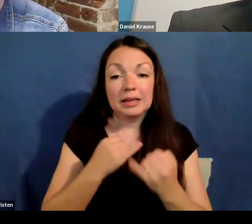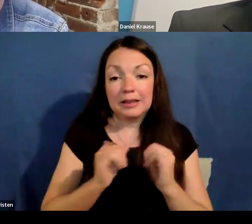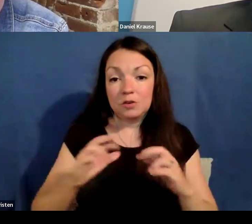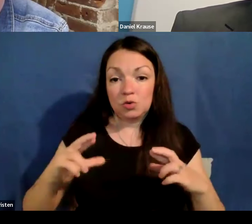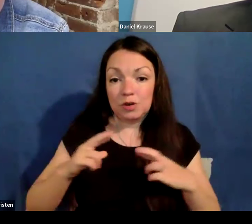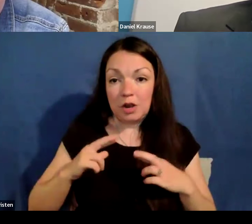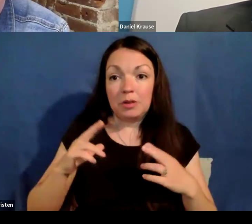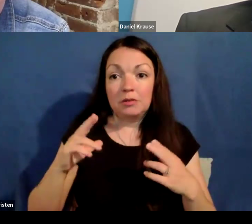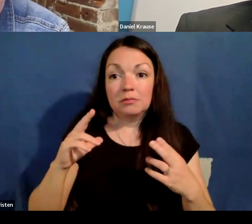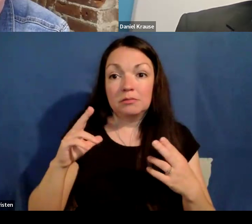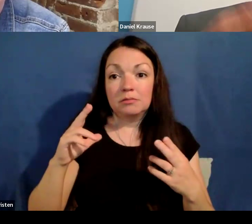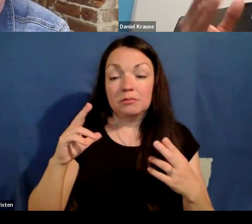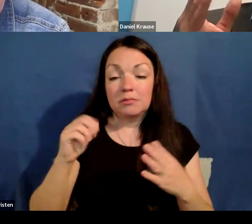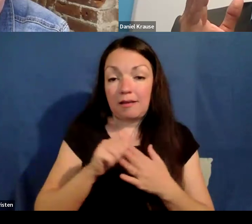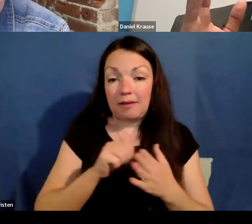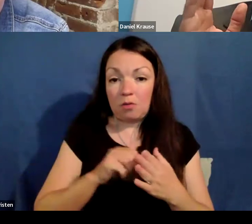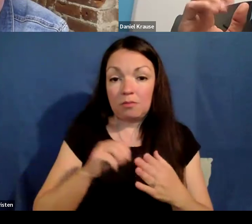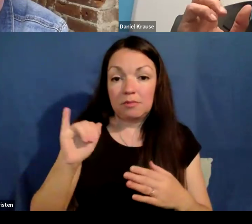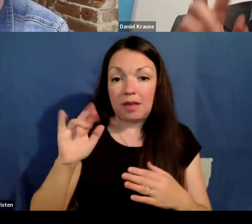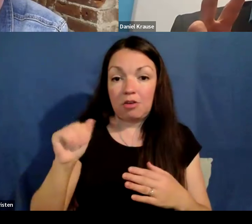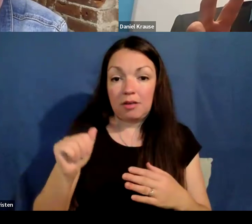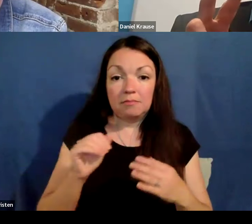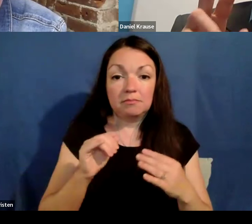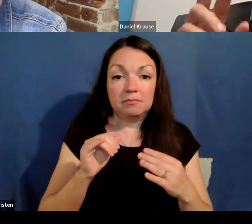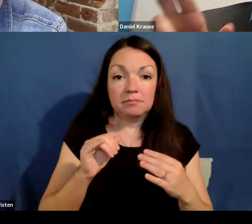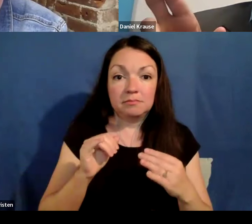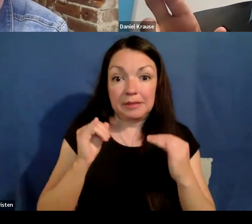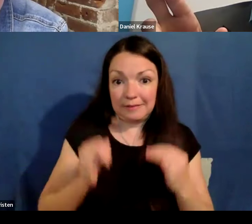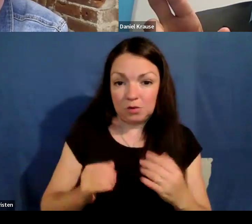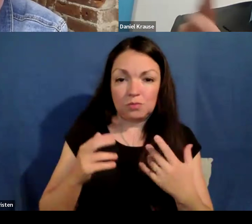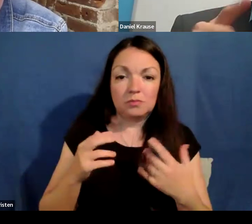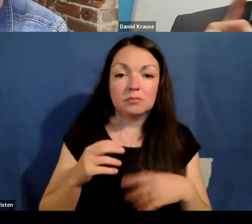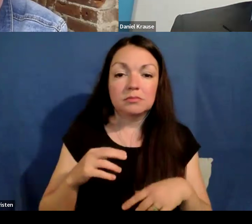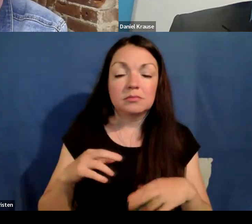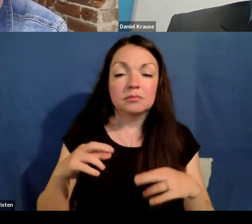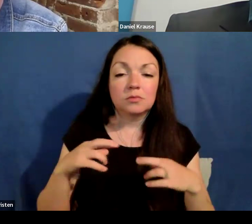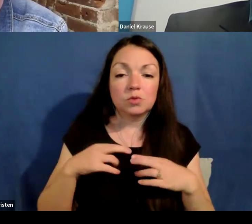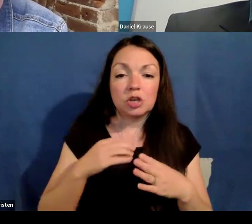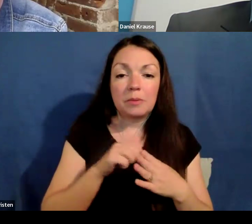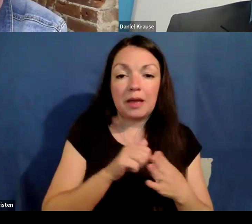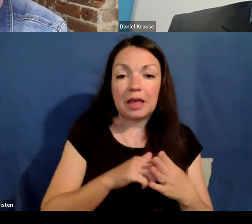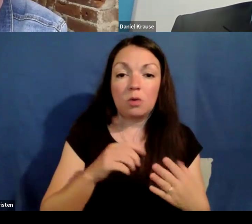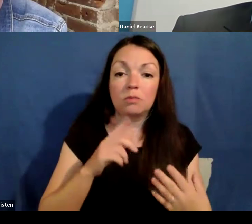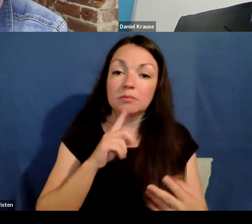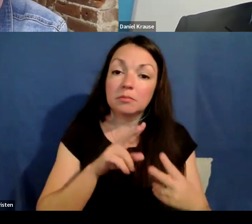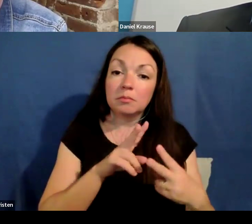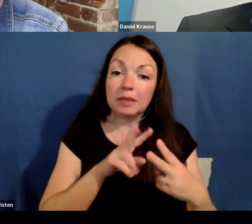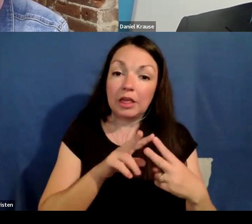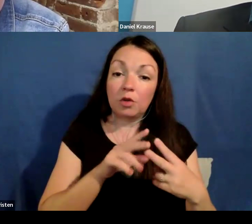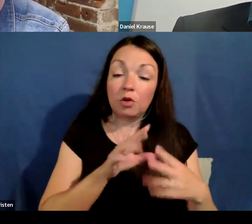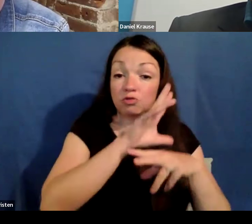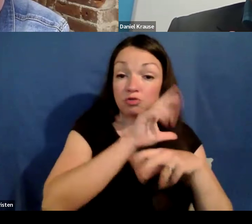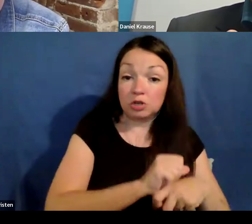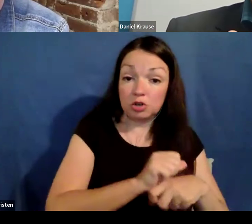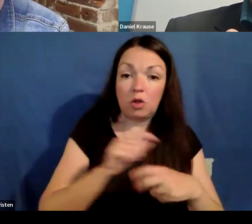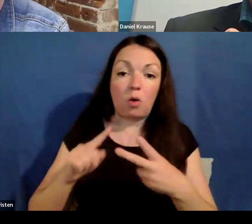accounts. IRAs are traditional and Roth. A traditional IRA, you